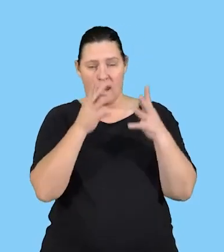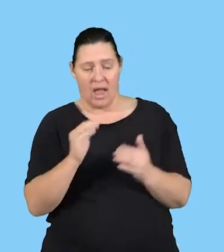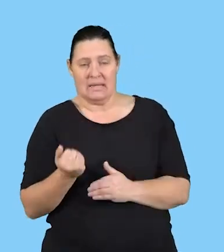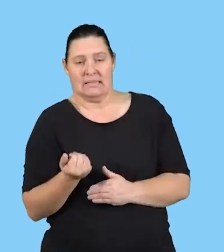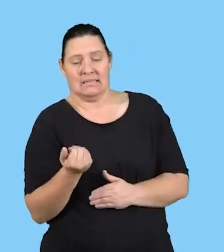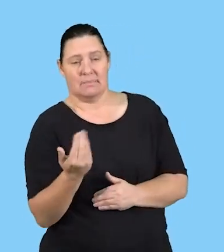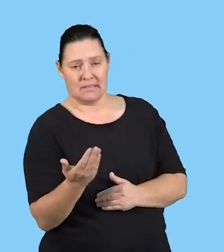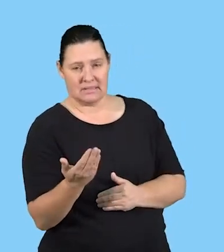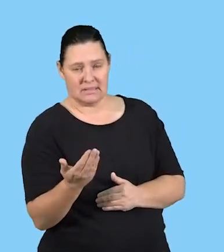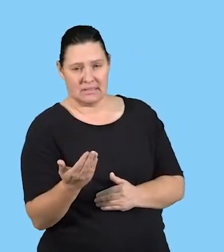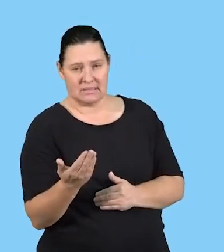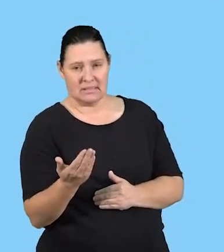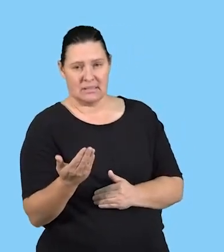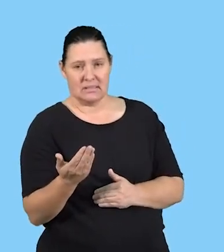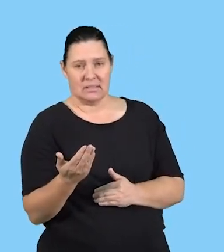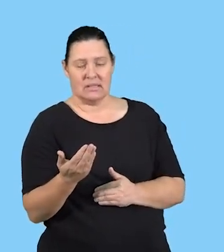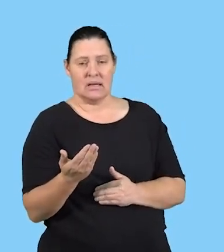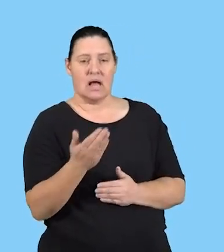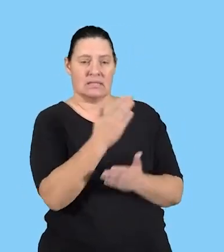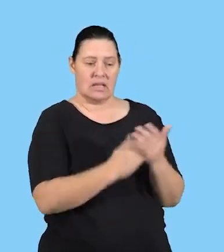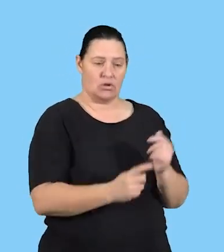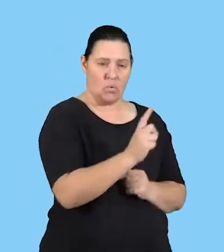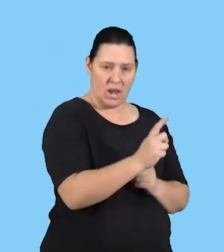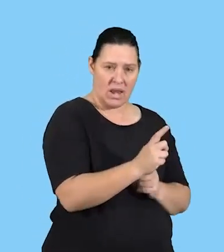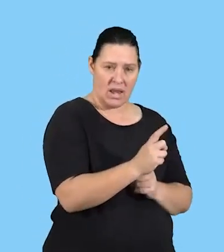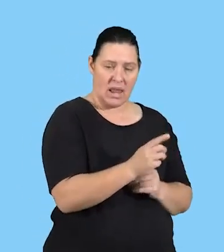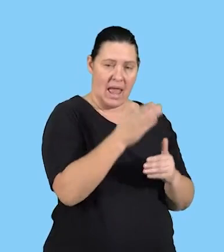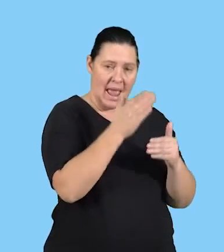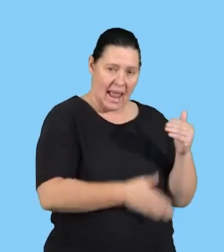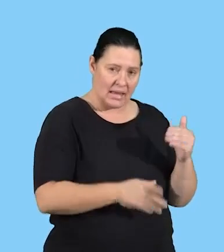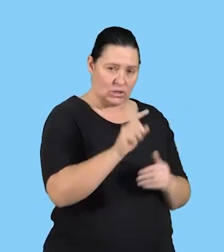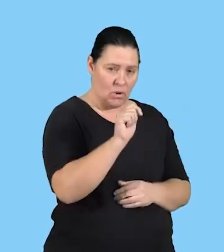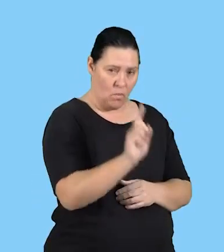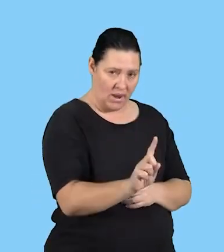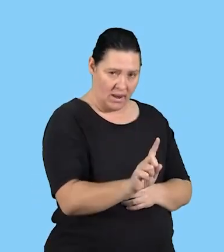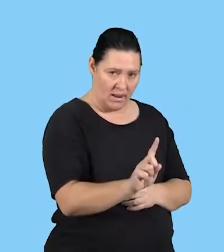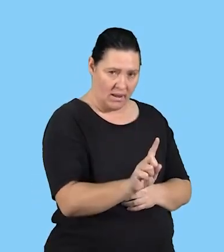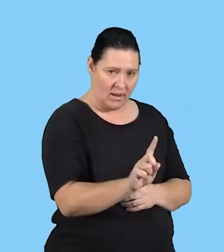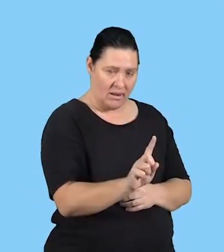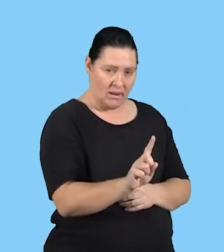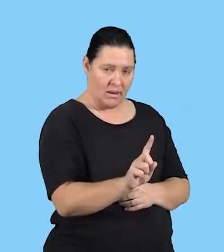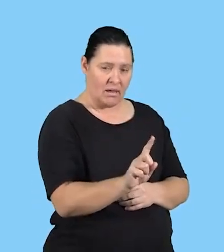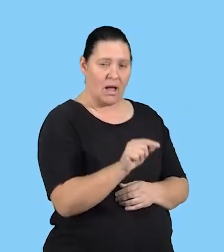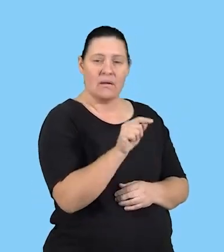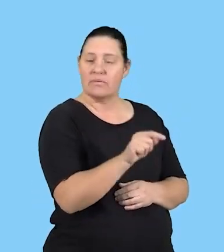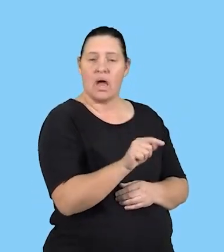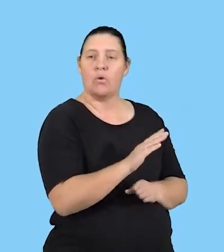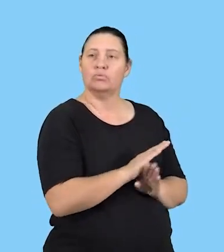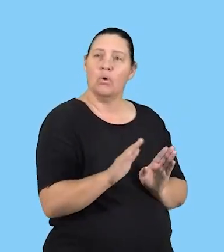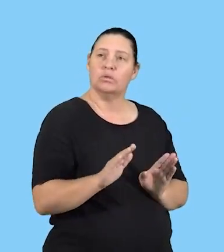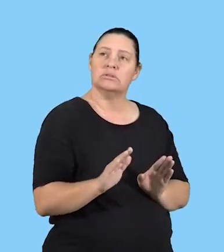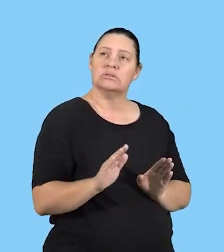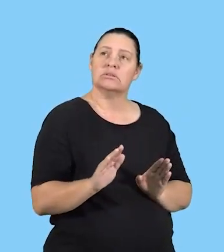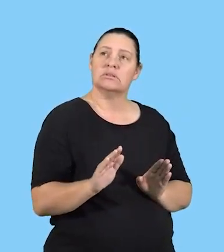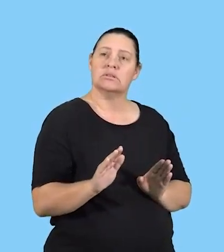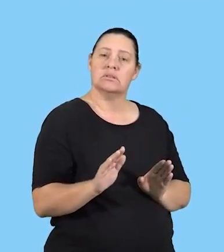submit a section 1 towards the end of term 1, there shouldn't be